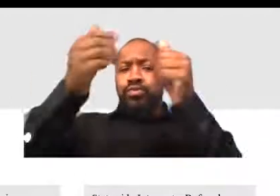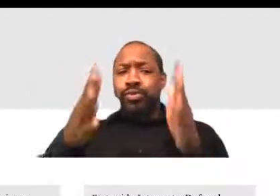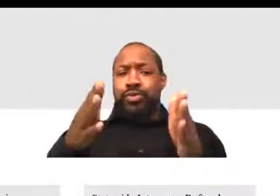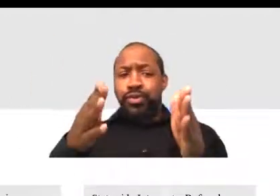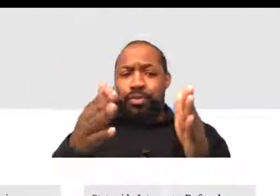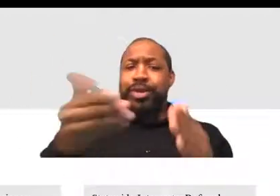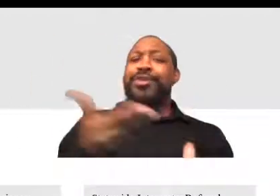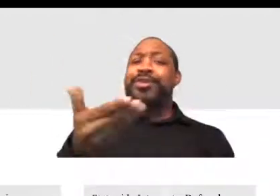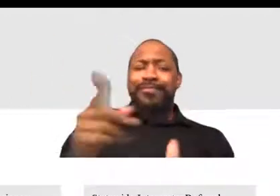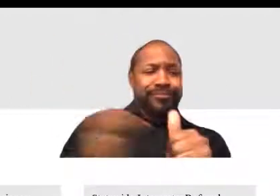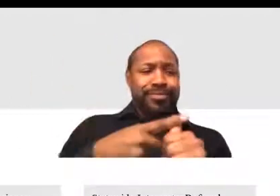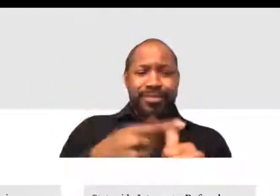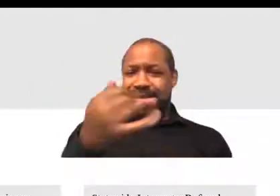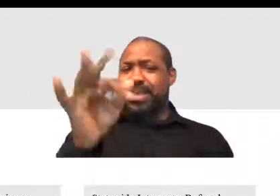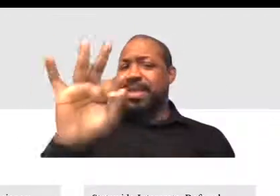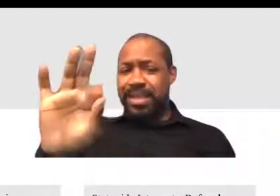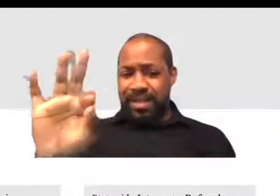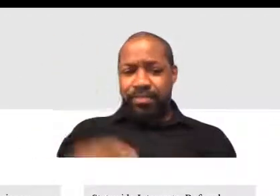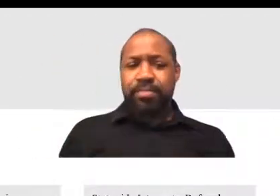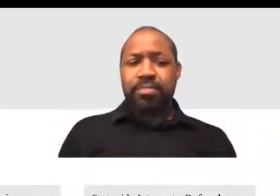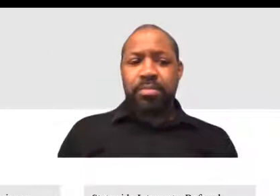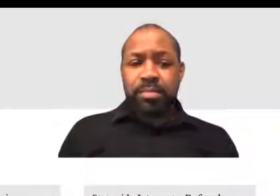CDHH finally brought on their first executive director.